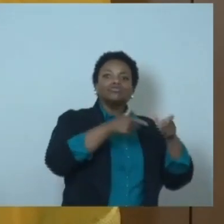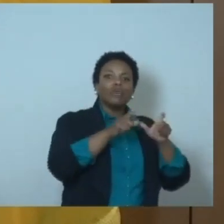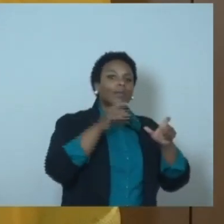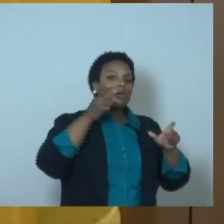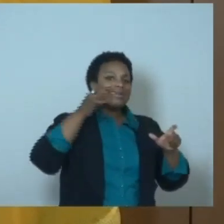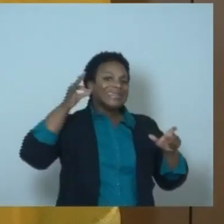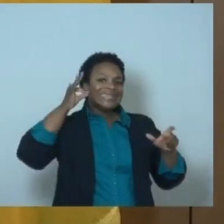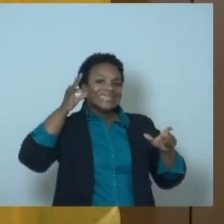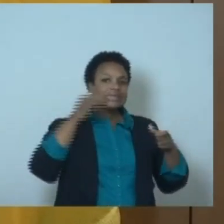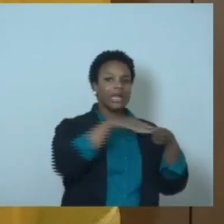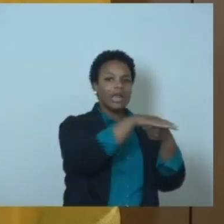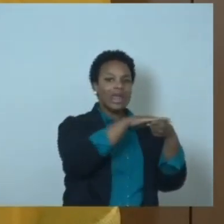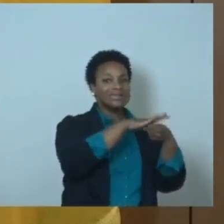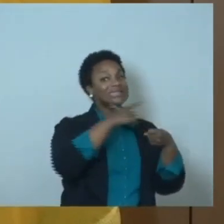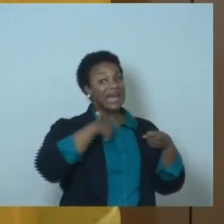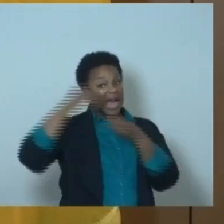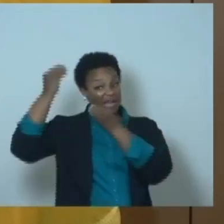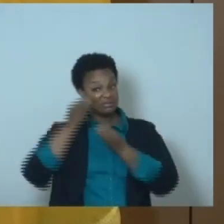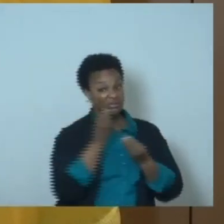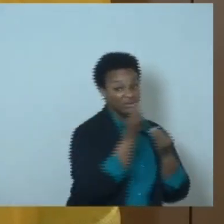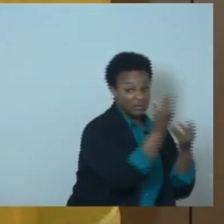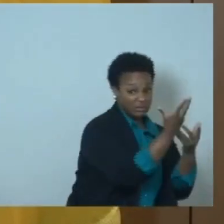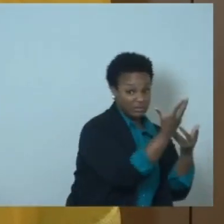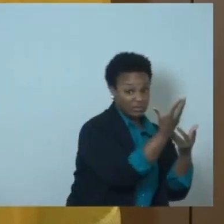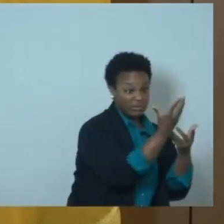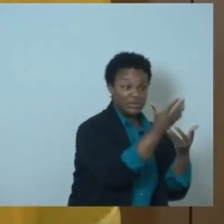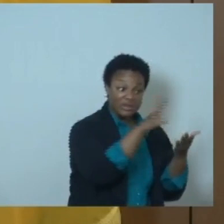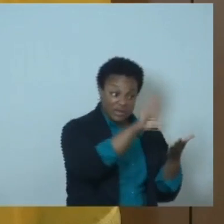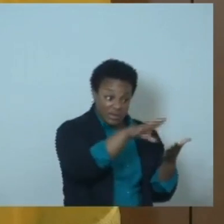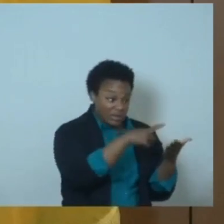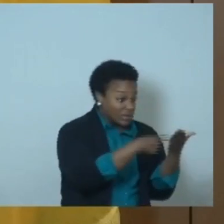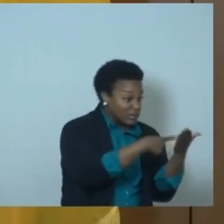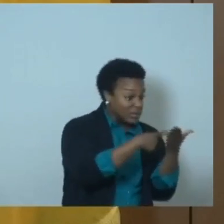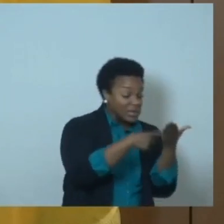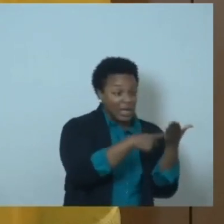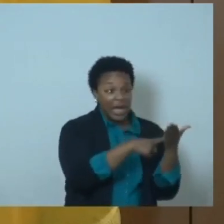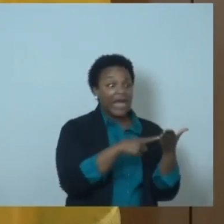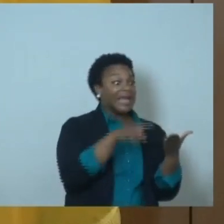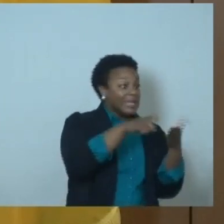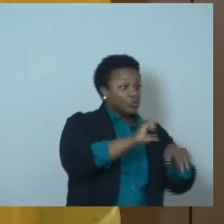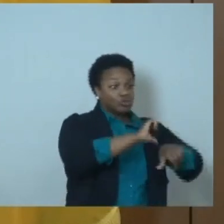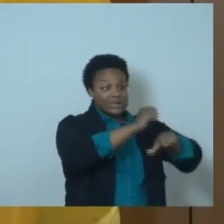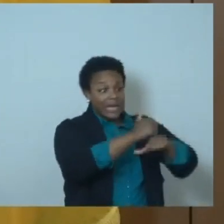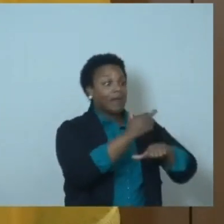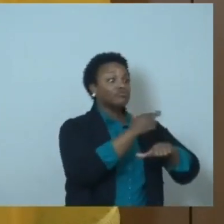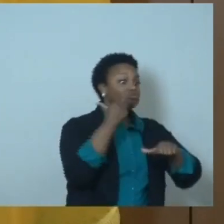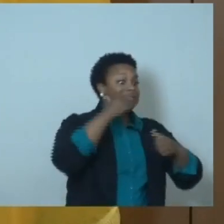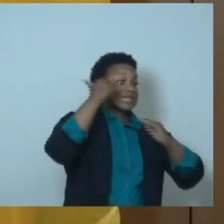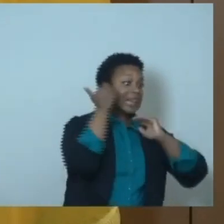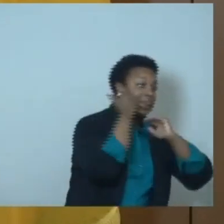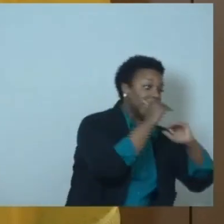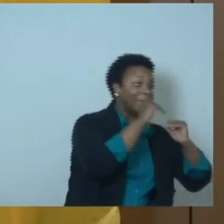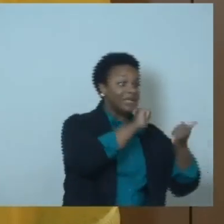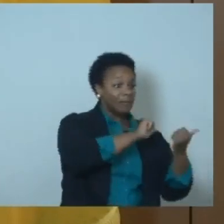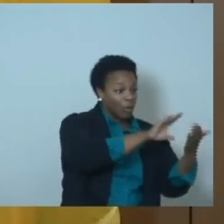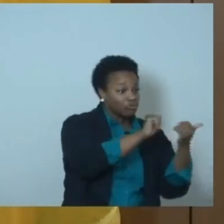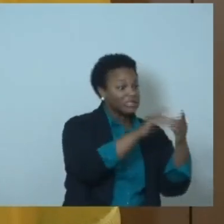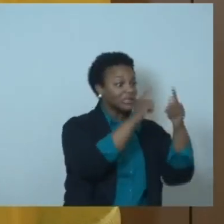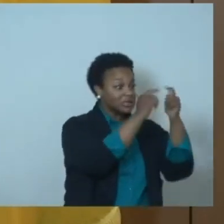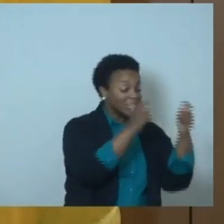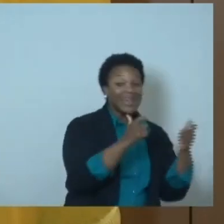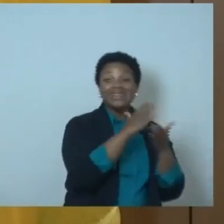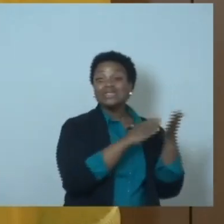really significant reduction in risk strategies. And some pueblos, basically shut